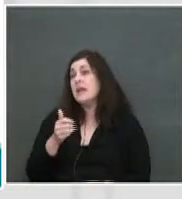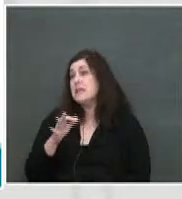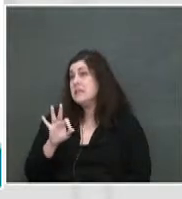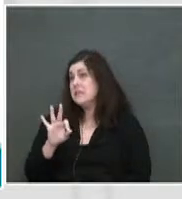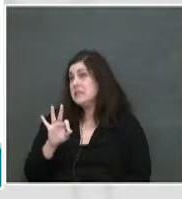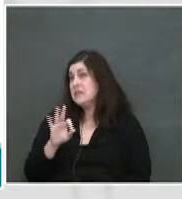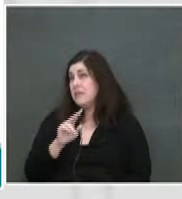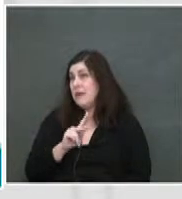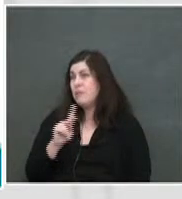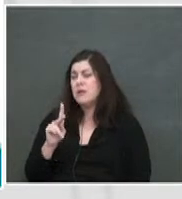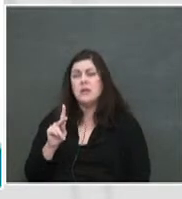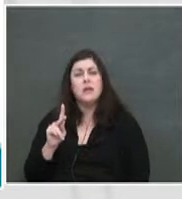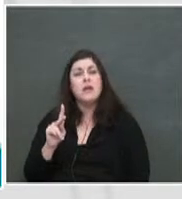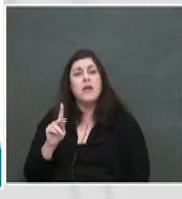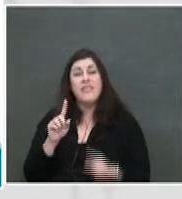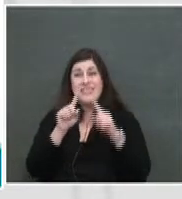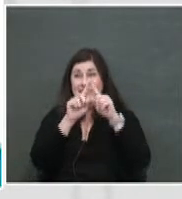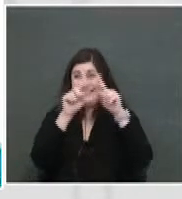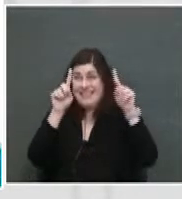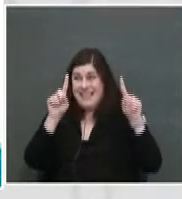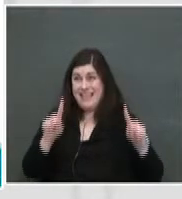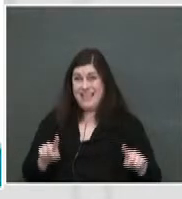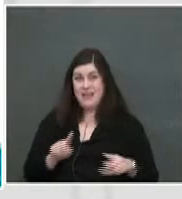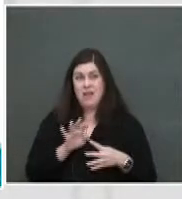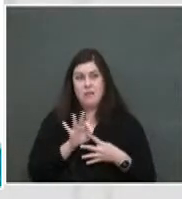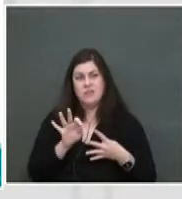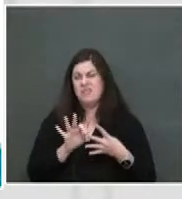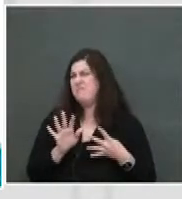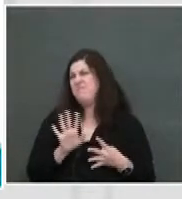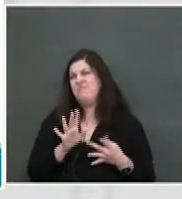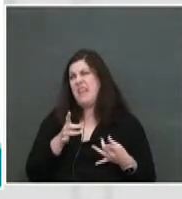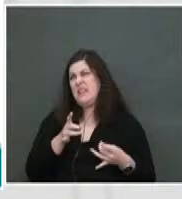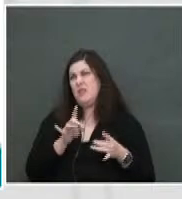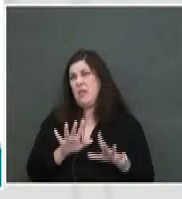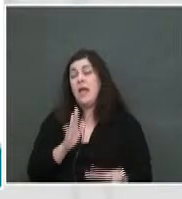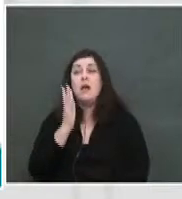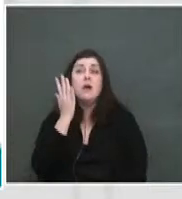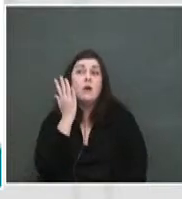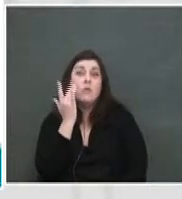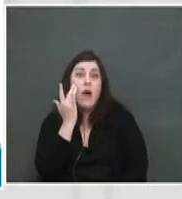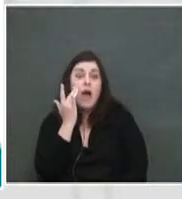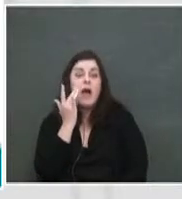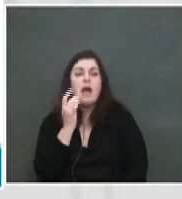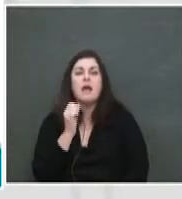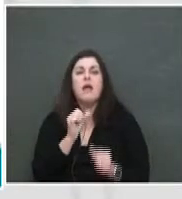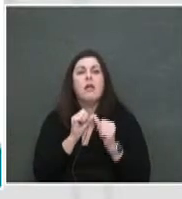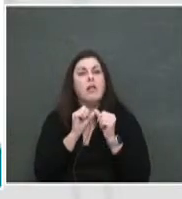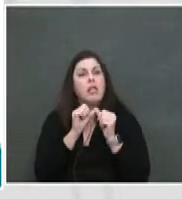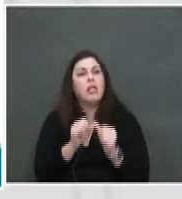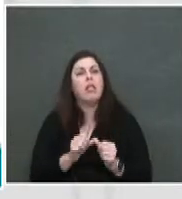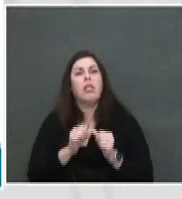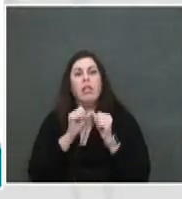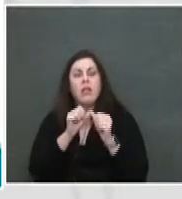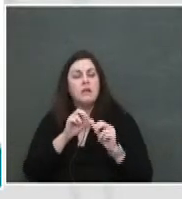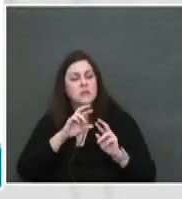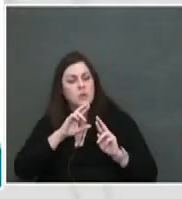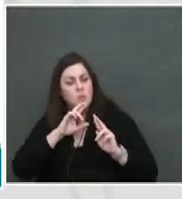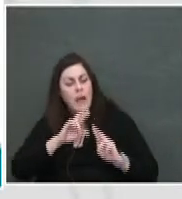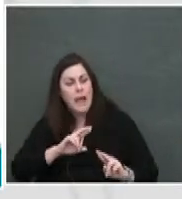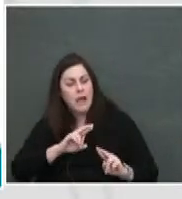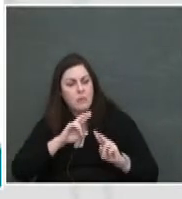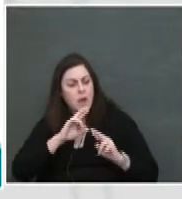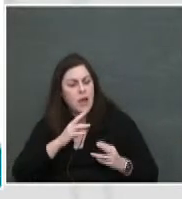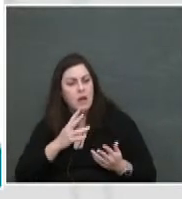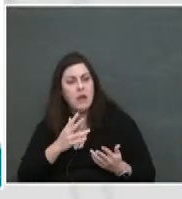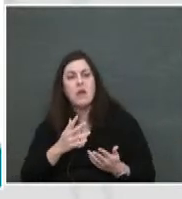the signage option, I don't think that's a good option at all, just because we're constantly going to be reacting. We just dealt